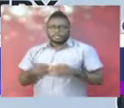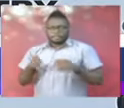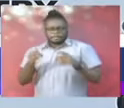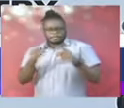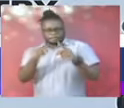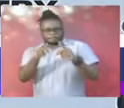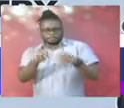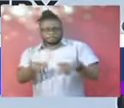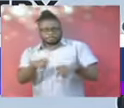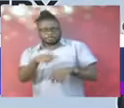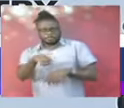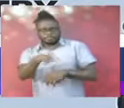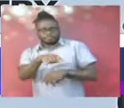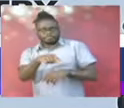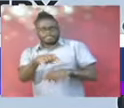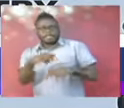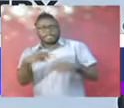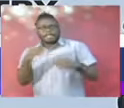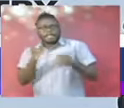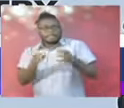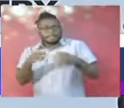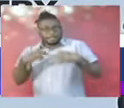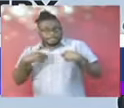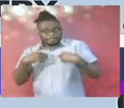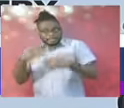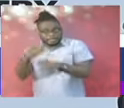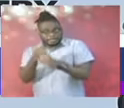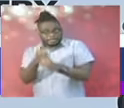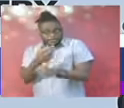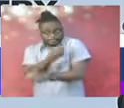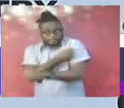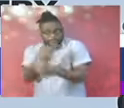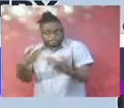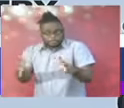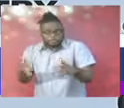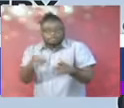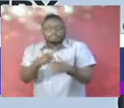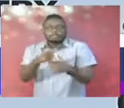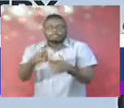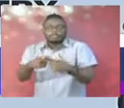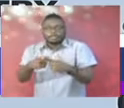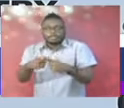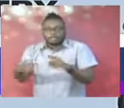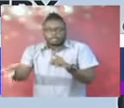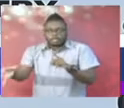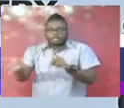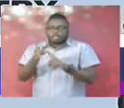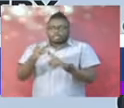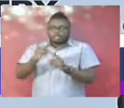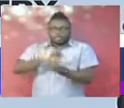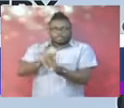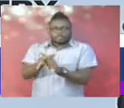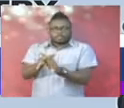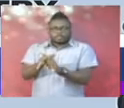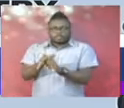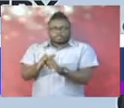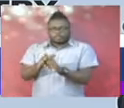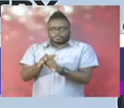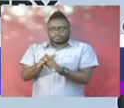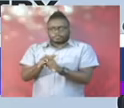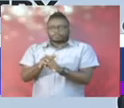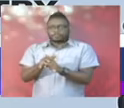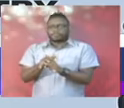You wait 3 months from the date of the positive test, and then you can have your second dose at that point in time. The same thing holds for